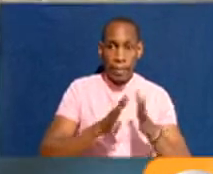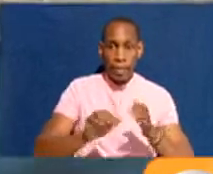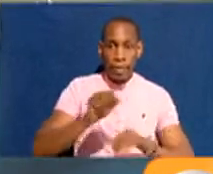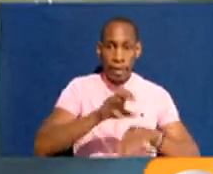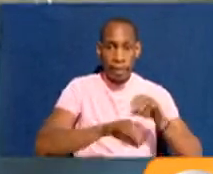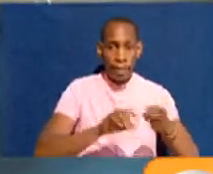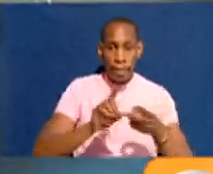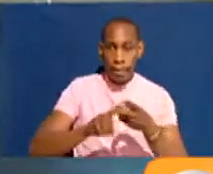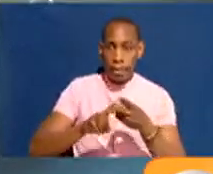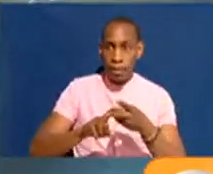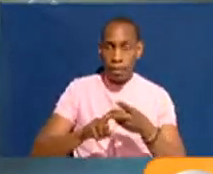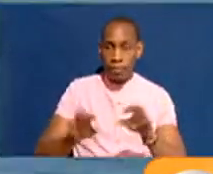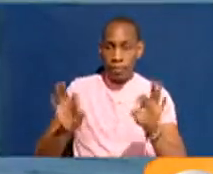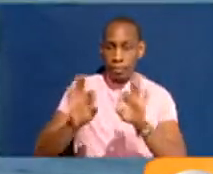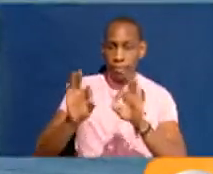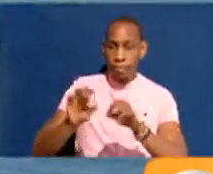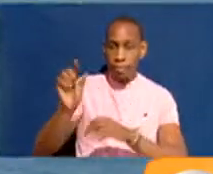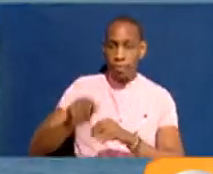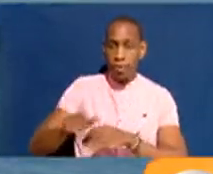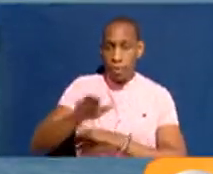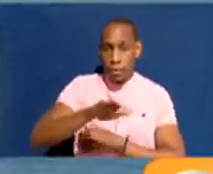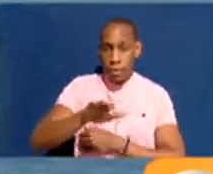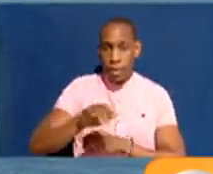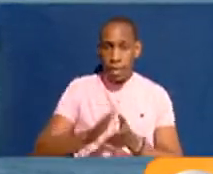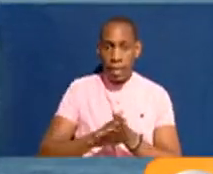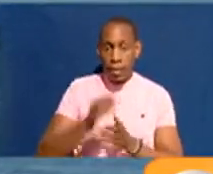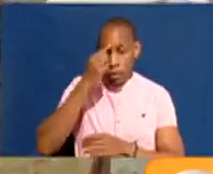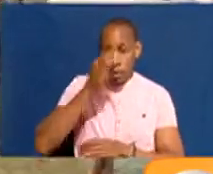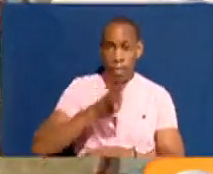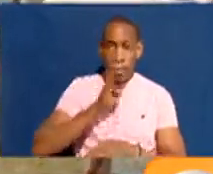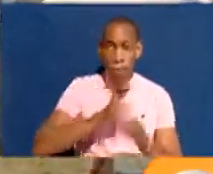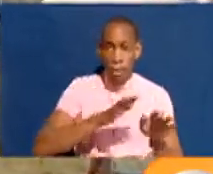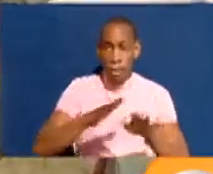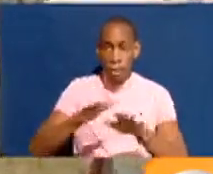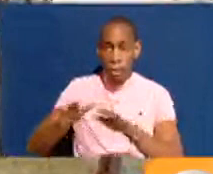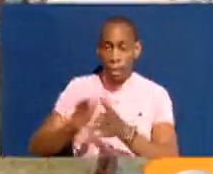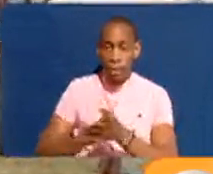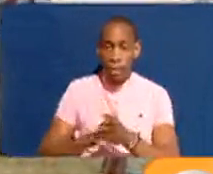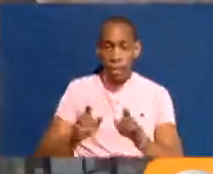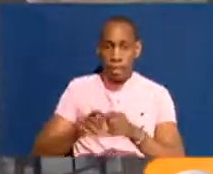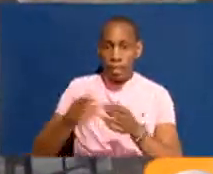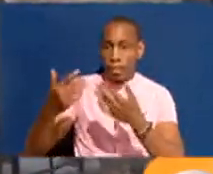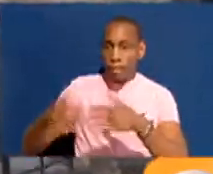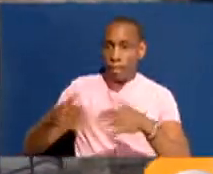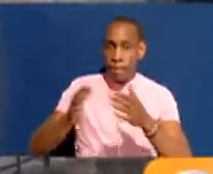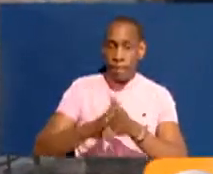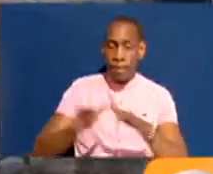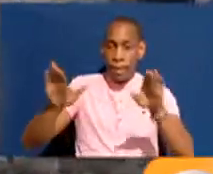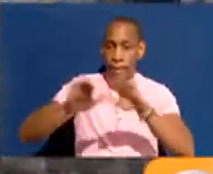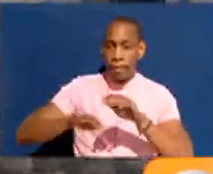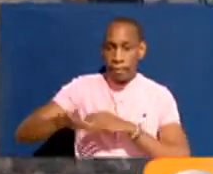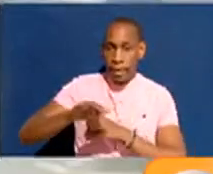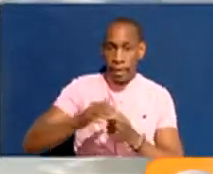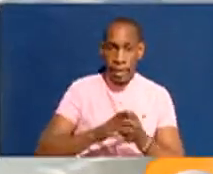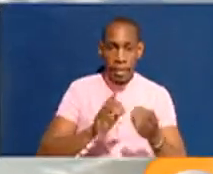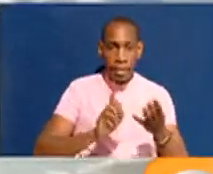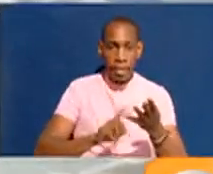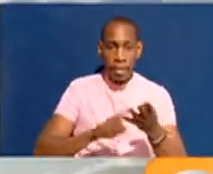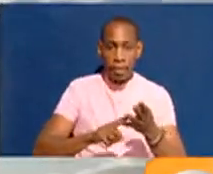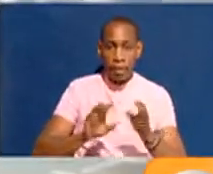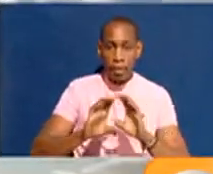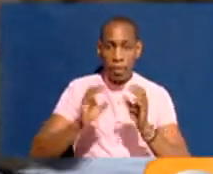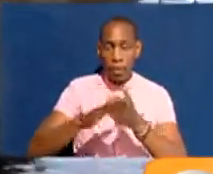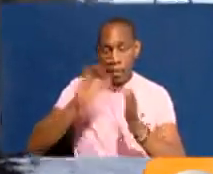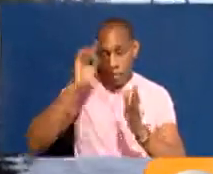animals to the majestic coastline on the Indian Ocean, the dramatic Great Rift Valley, to